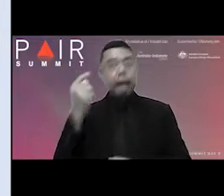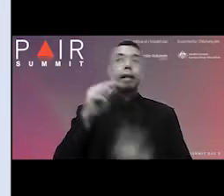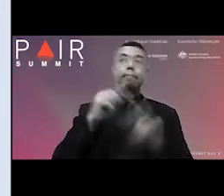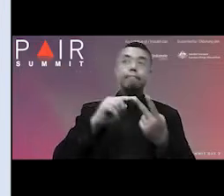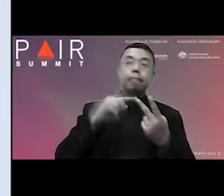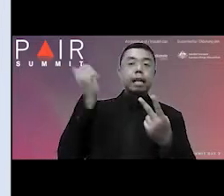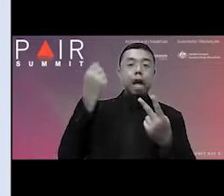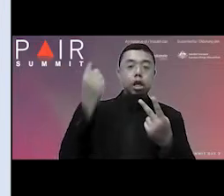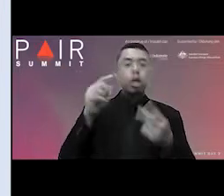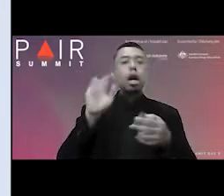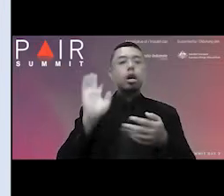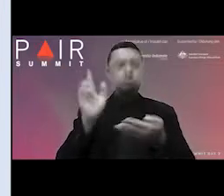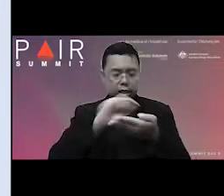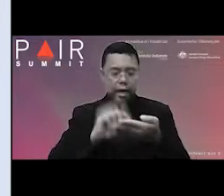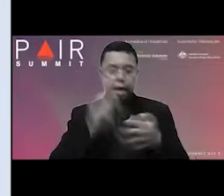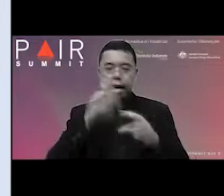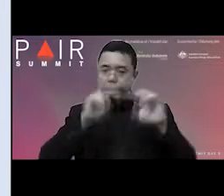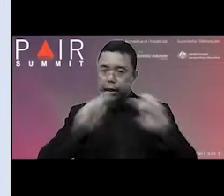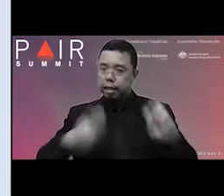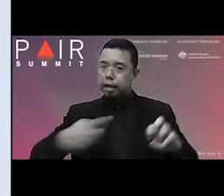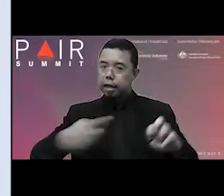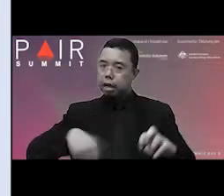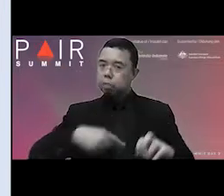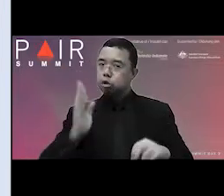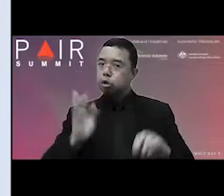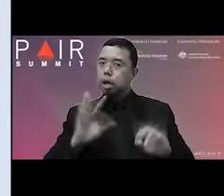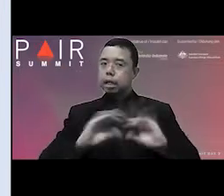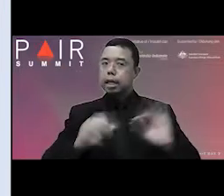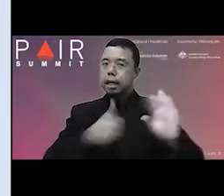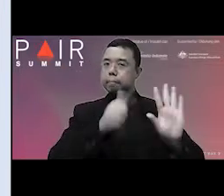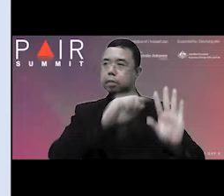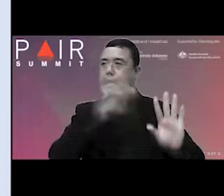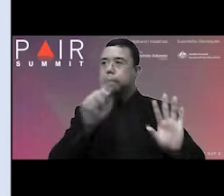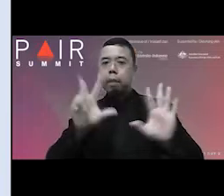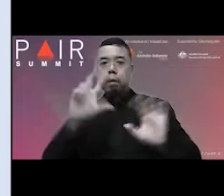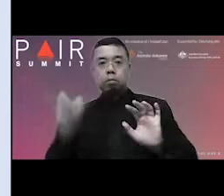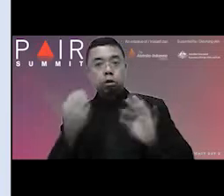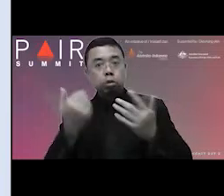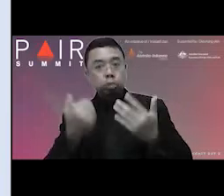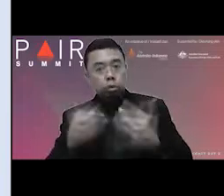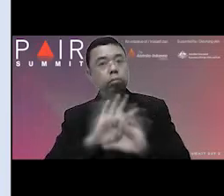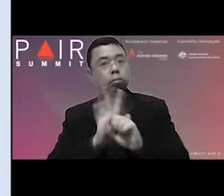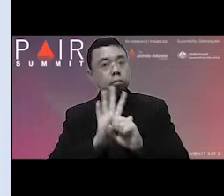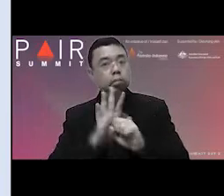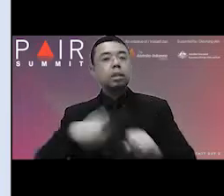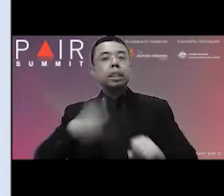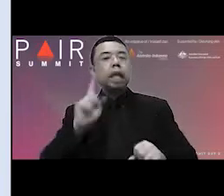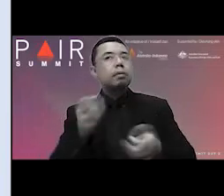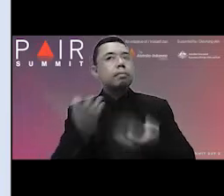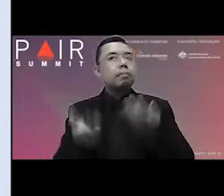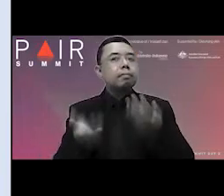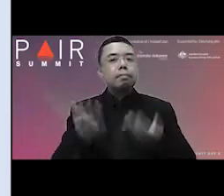just about 6 months after the pandemic started. So we should consider this as a preliminary study, just